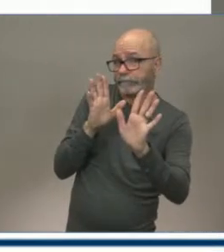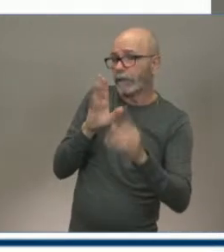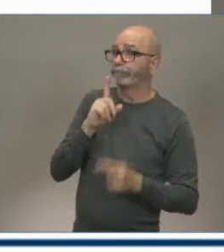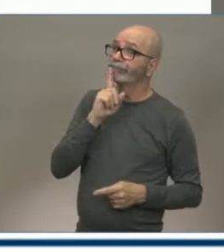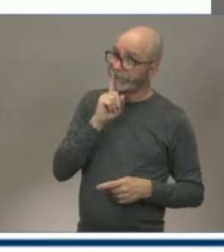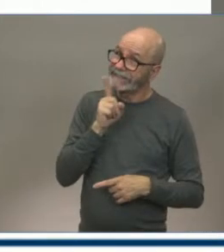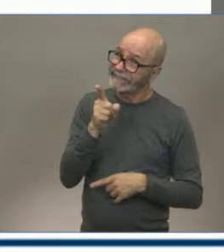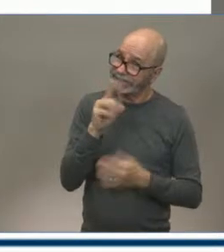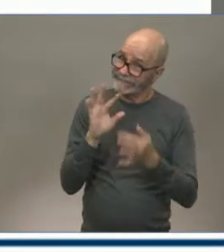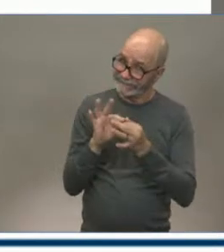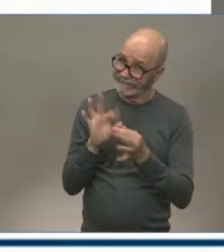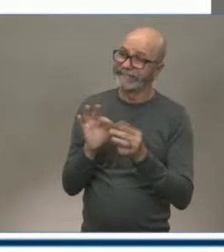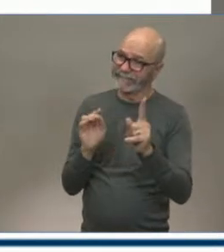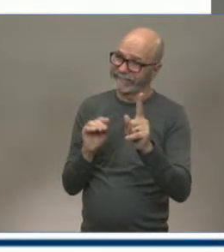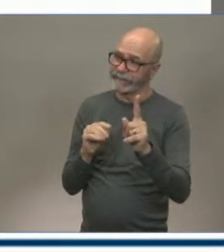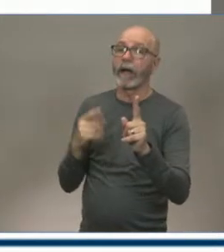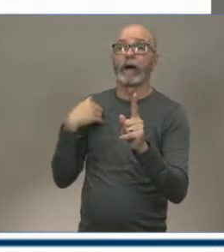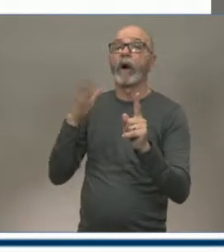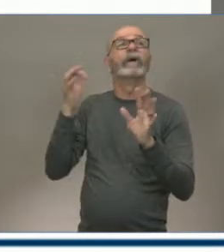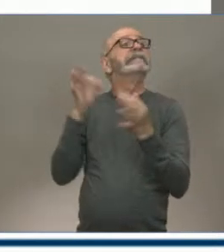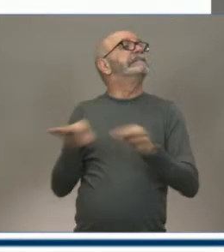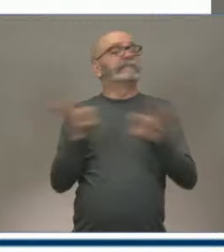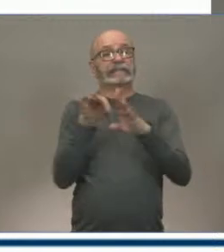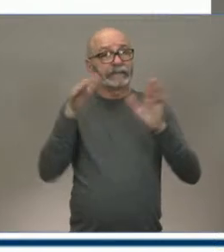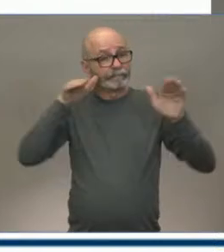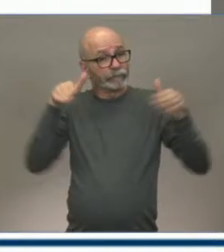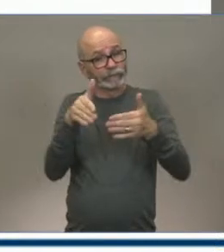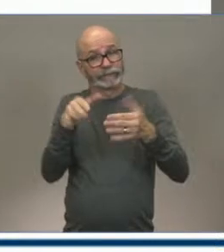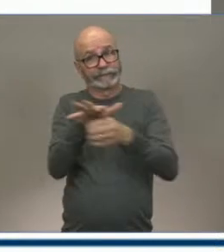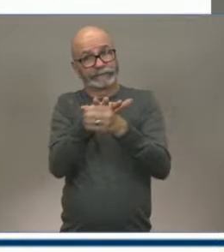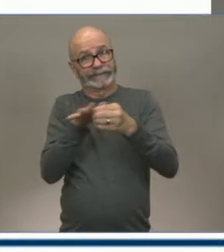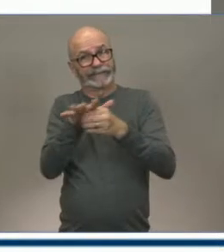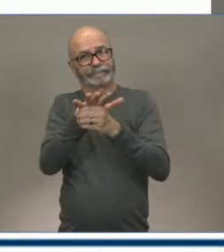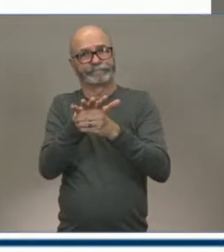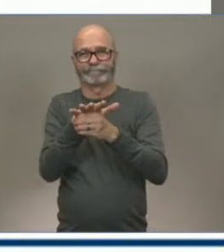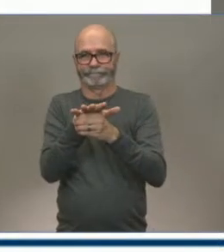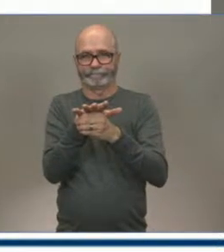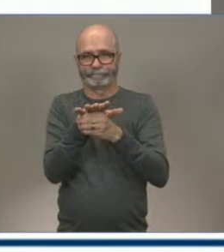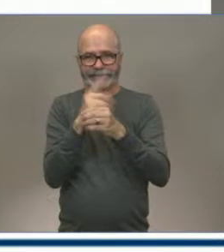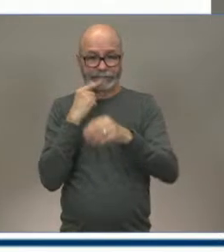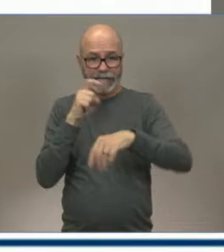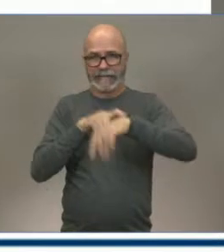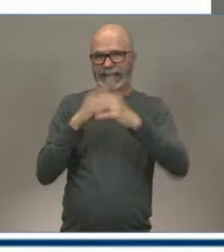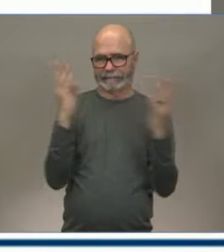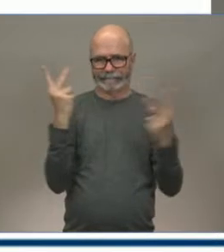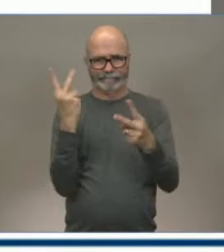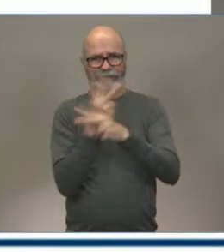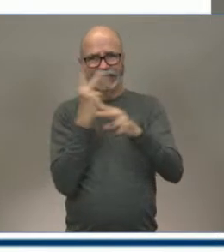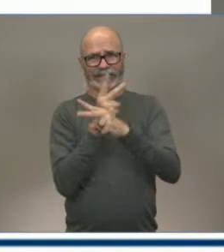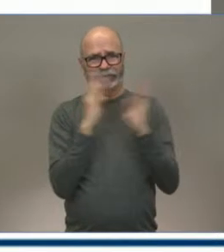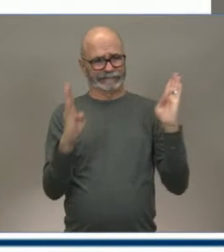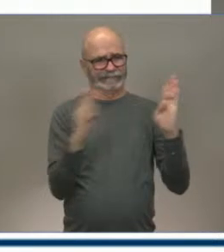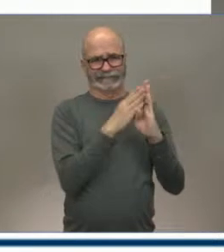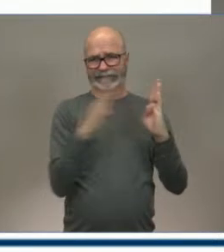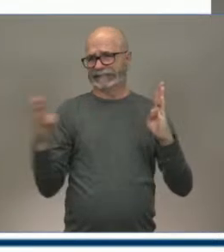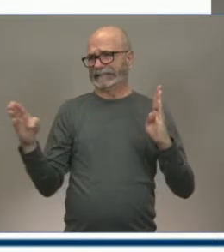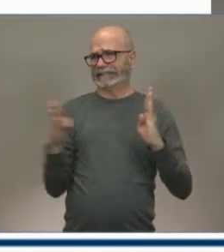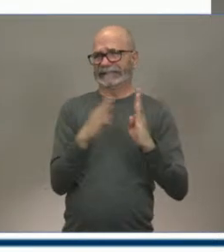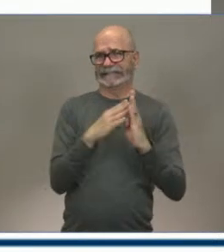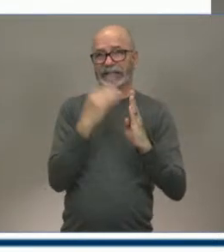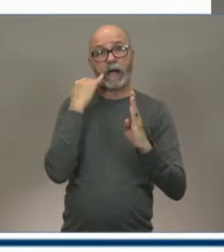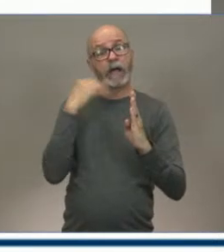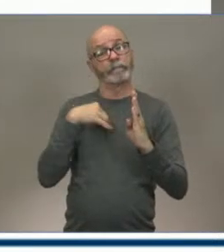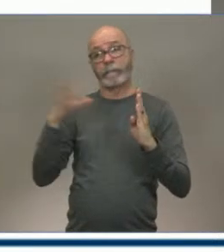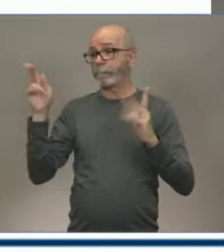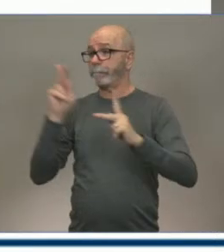than where they exactly fit in terms of timing, is that to have everyone who wants a vaccine immunized by the